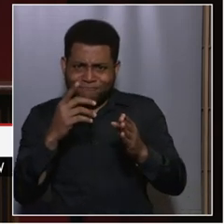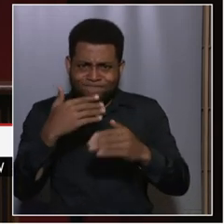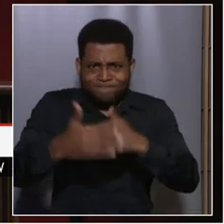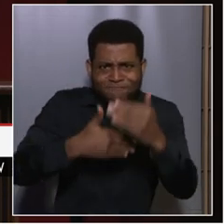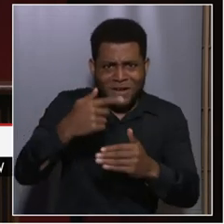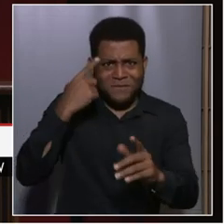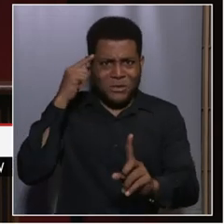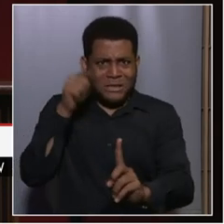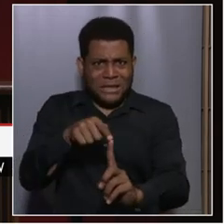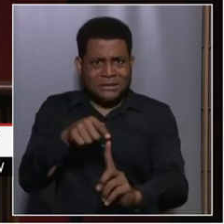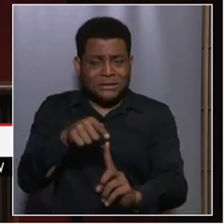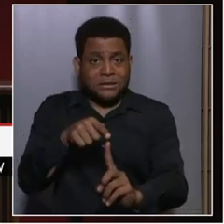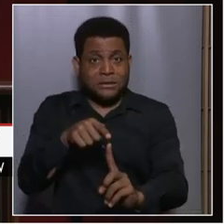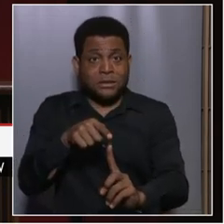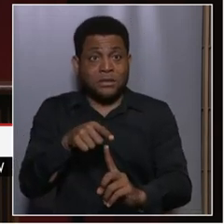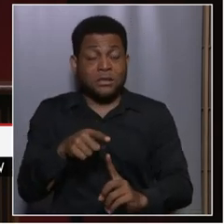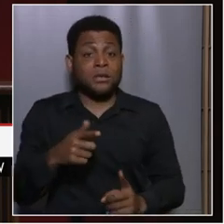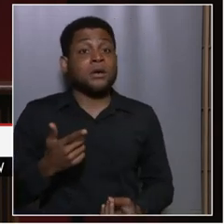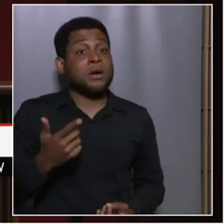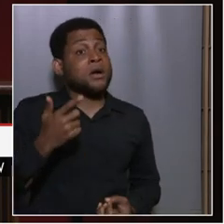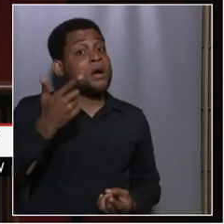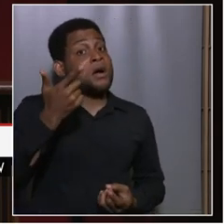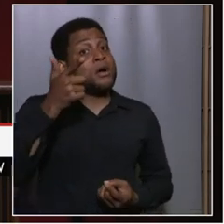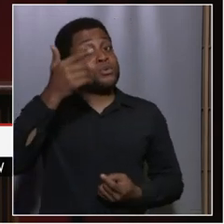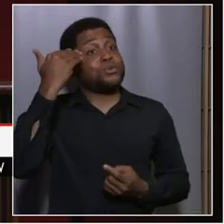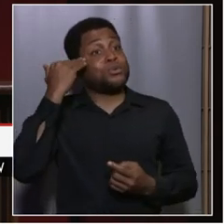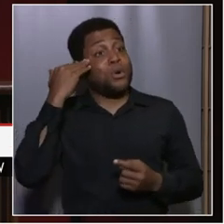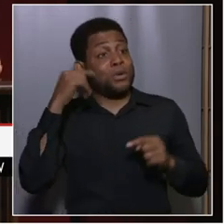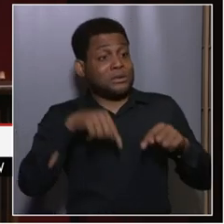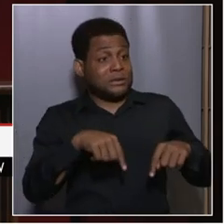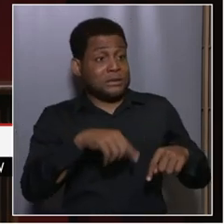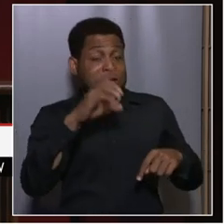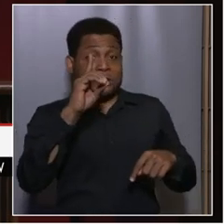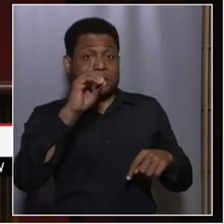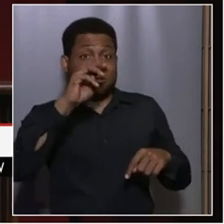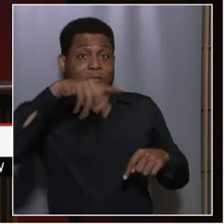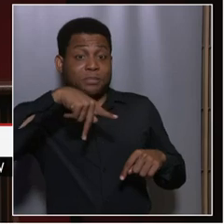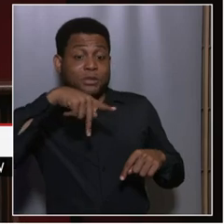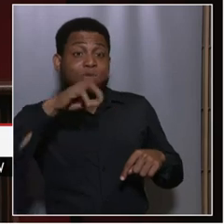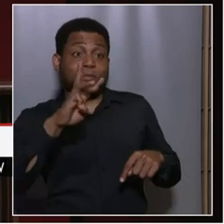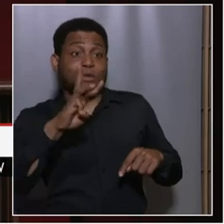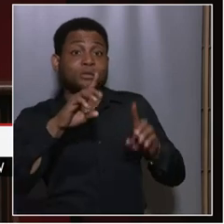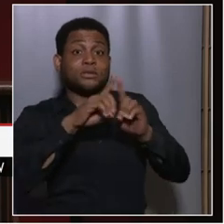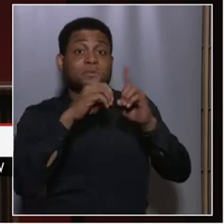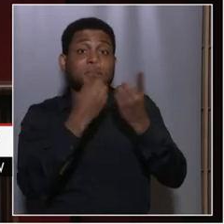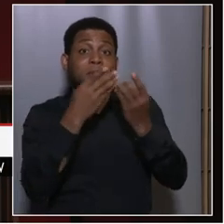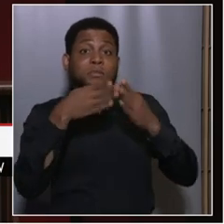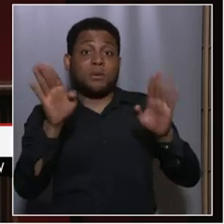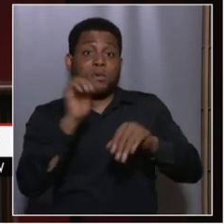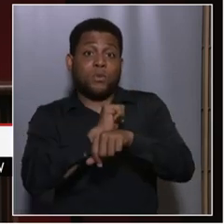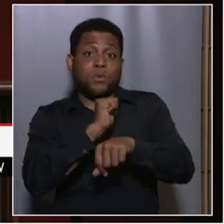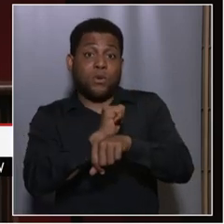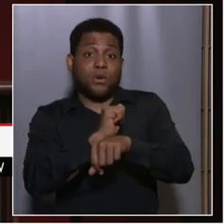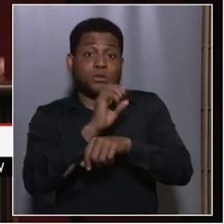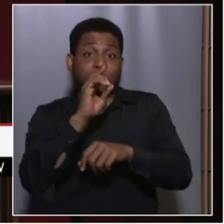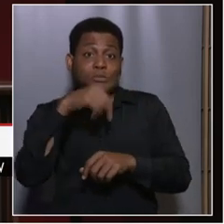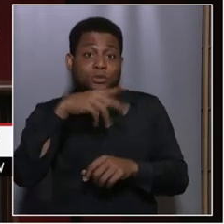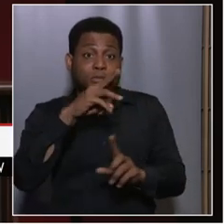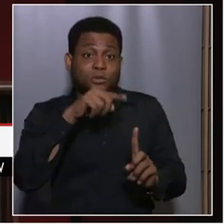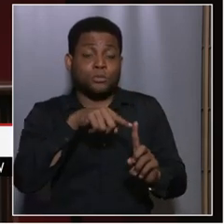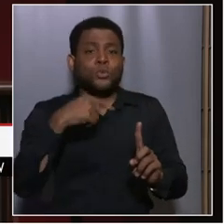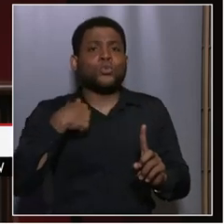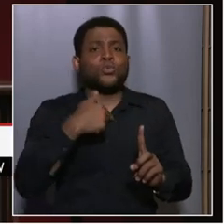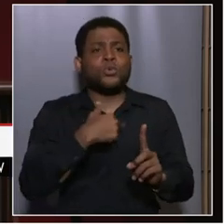at DPW, we've created a lot of opportunities for people who need second, third, and fourth chances to get good work in the government.